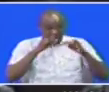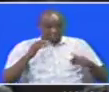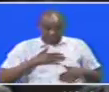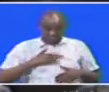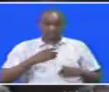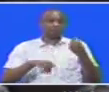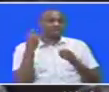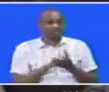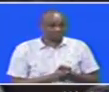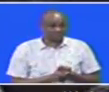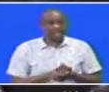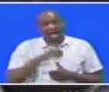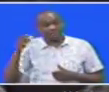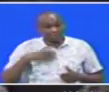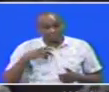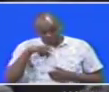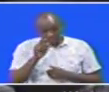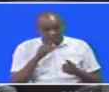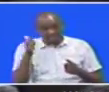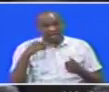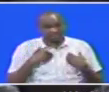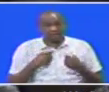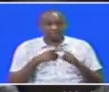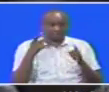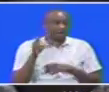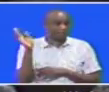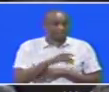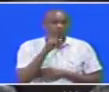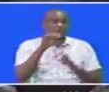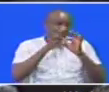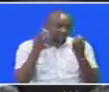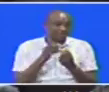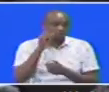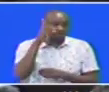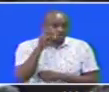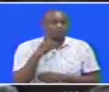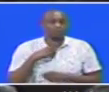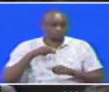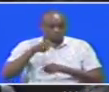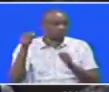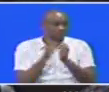wameshinda. Wale wengine pia ambao walikuwa kwa upande ule wengine, lakini tumerudi sasa kama familia ya ODM. Tunataka tuende pamoja. Kwa hivyo